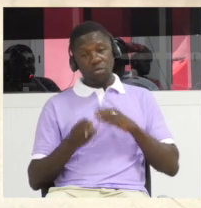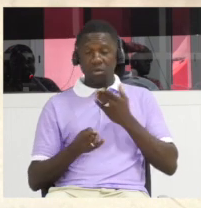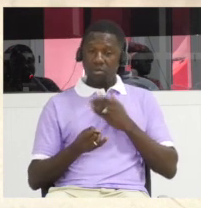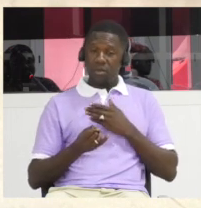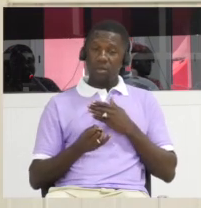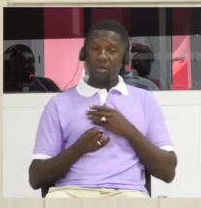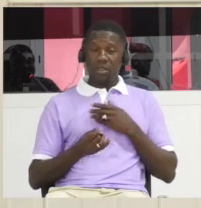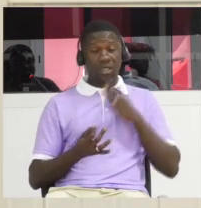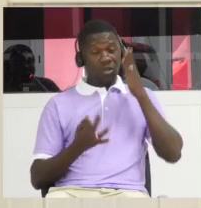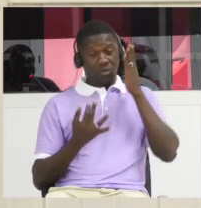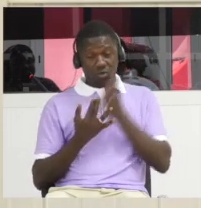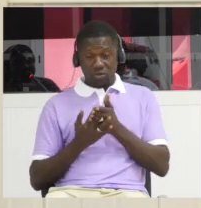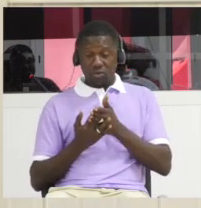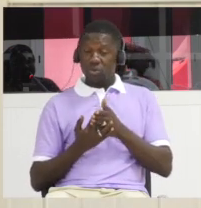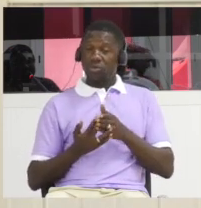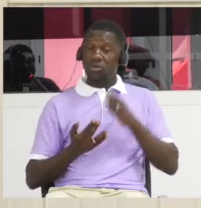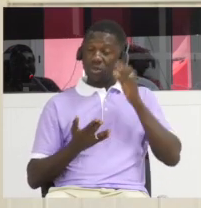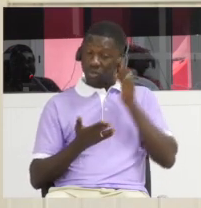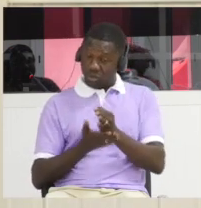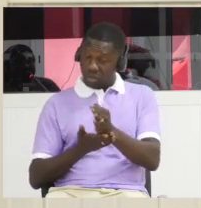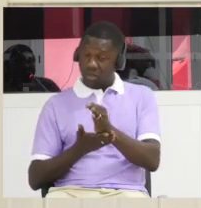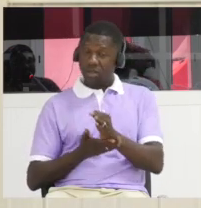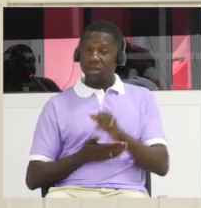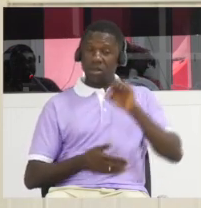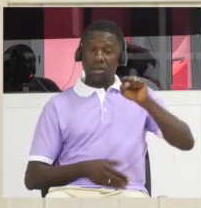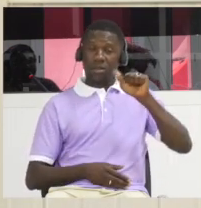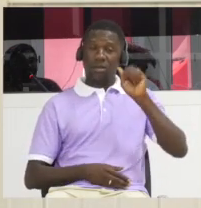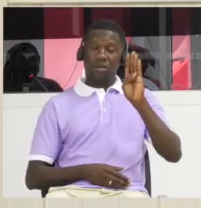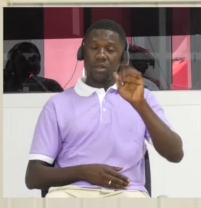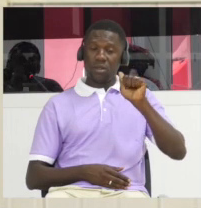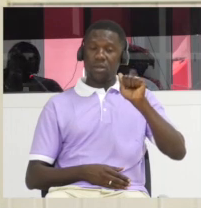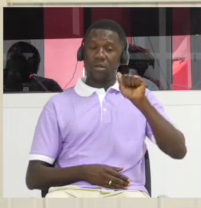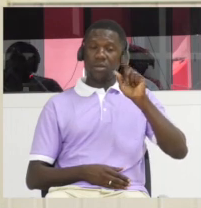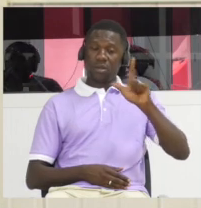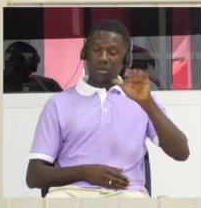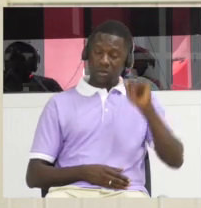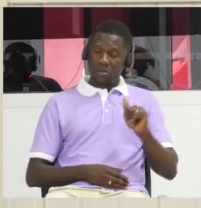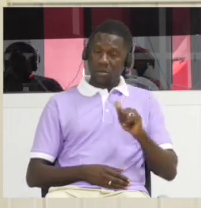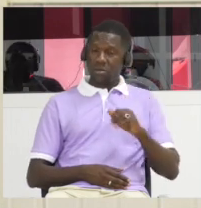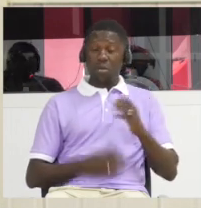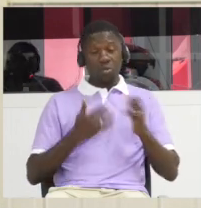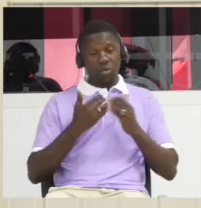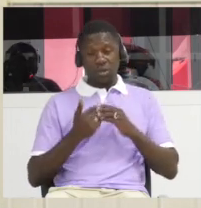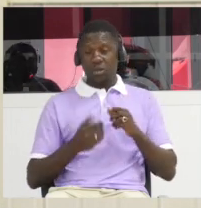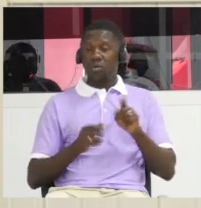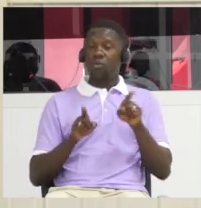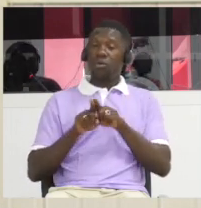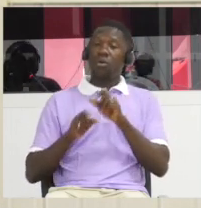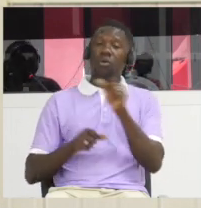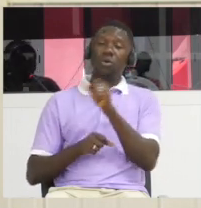Mr. Saveli, you know, more than he did with other political, with other